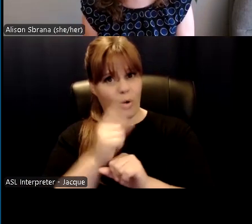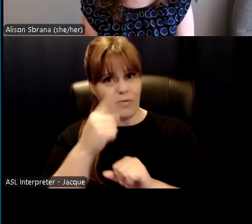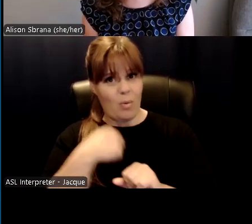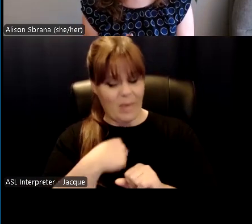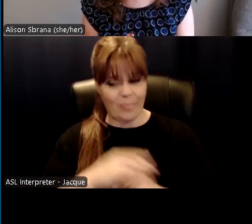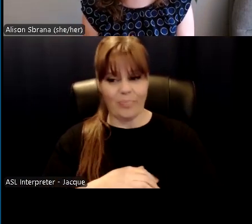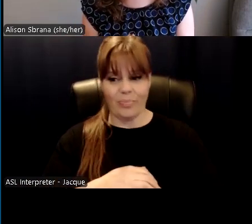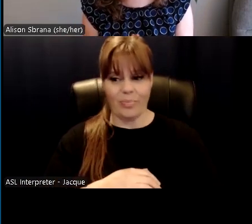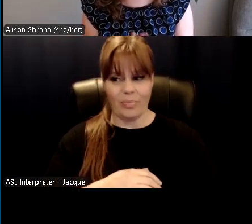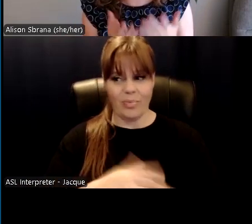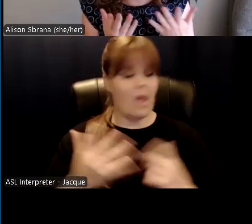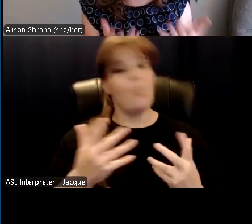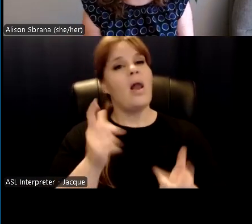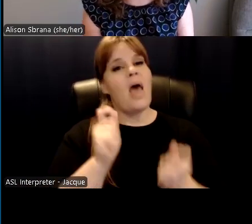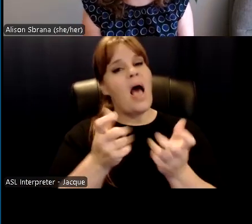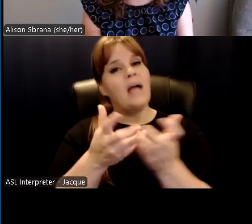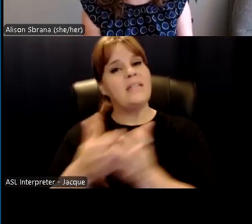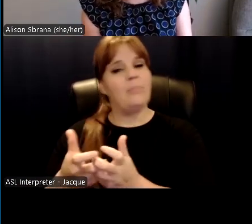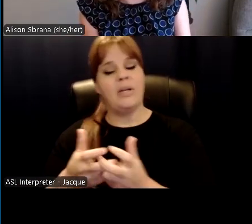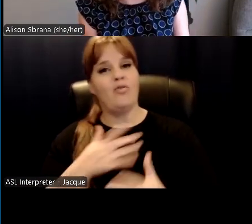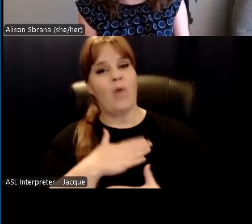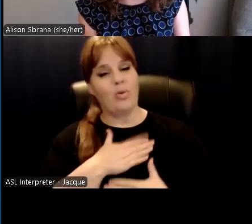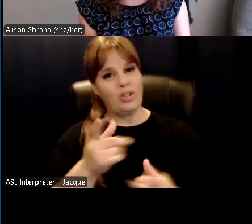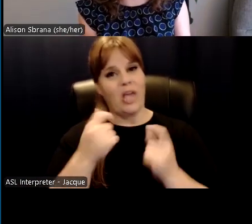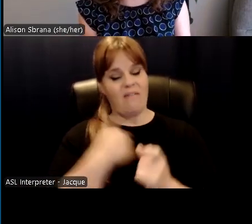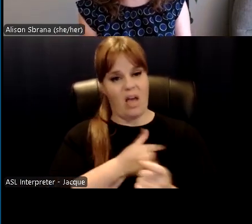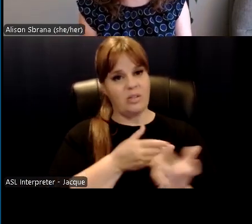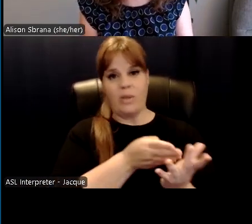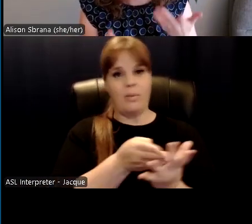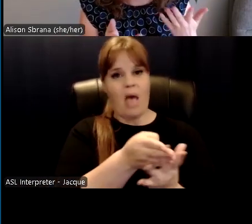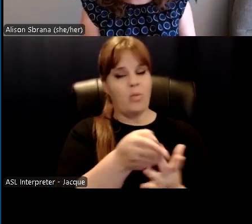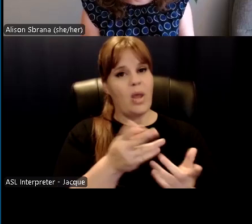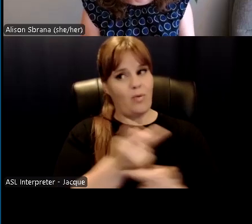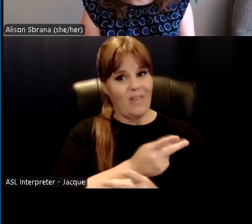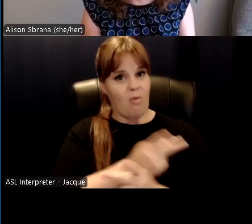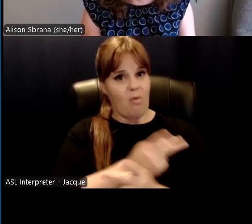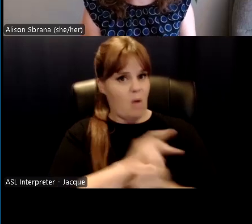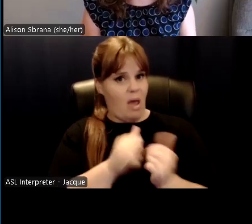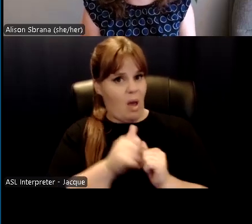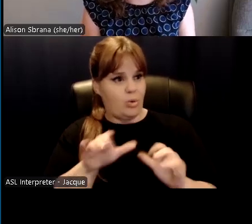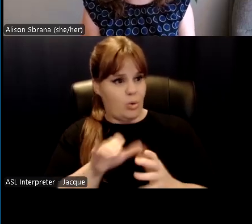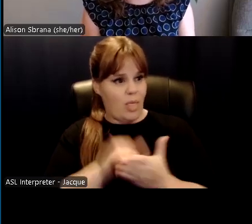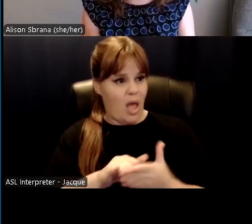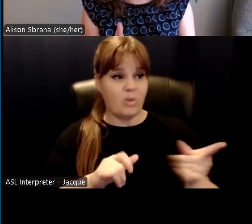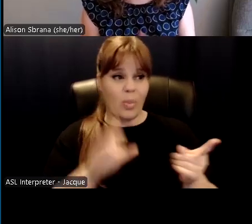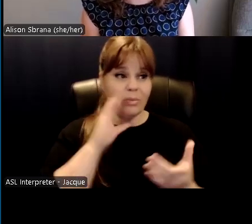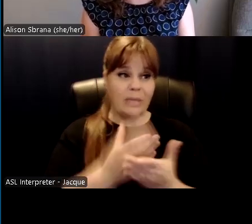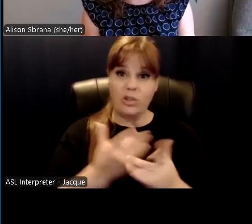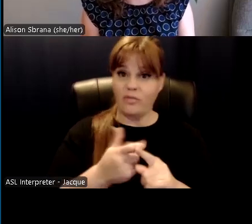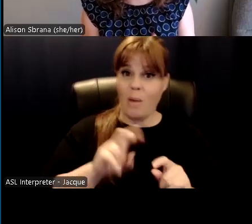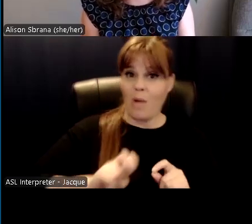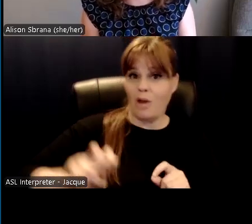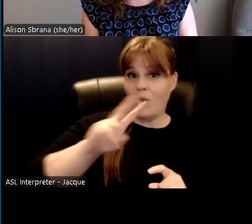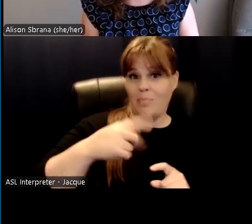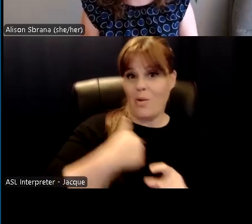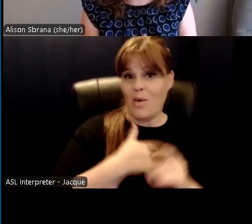adaptive recreation gave us is a pathway to figure out how to do that. So this picture is from a trip that we